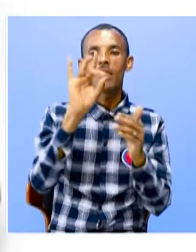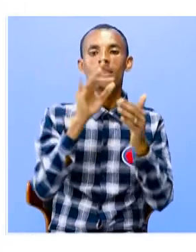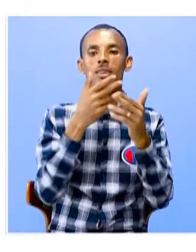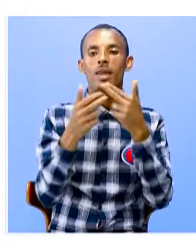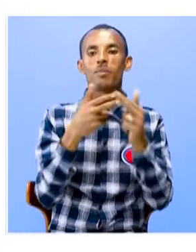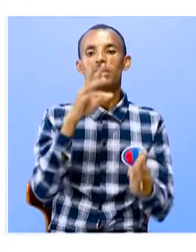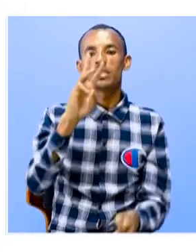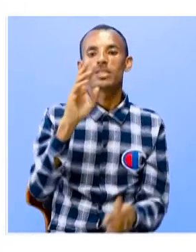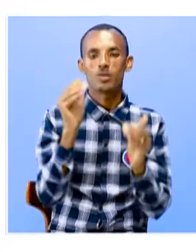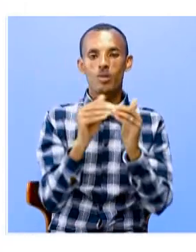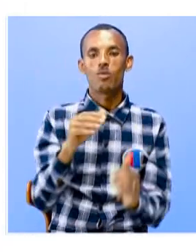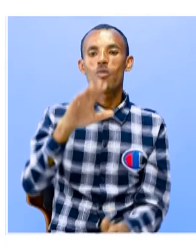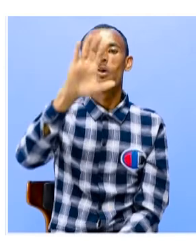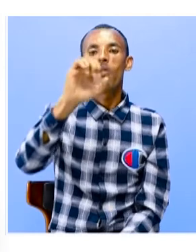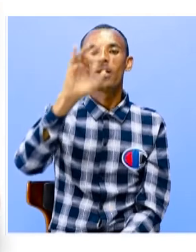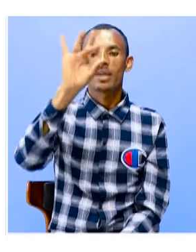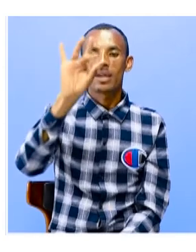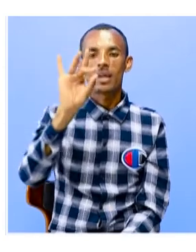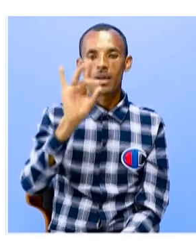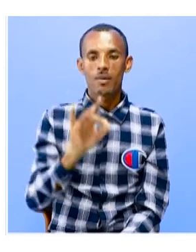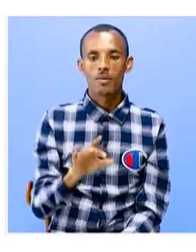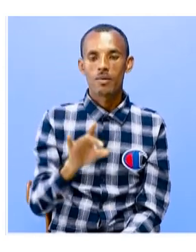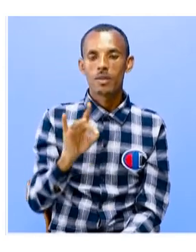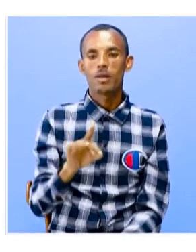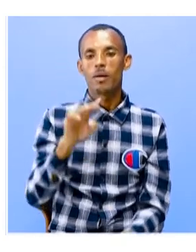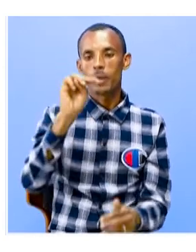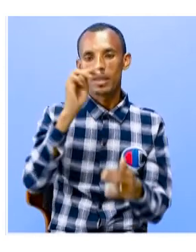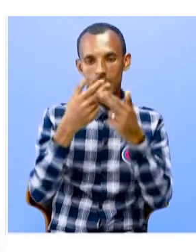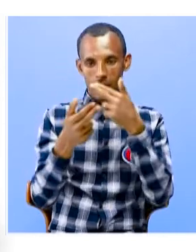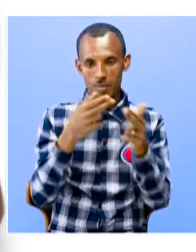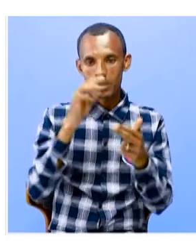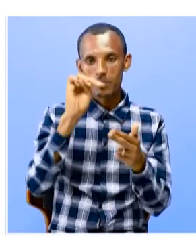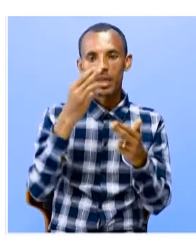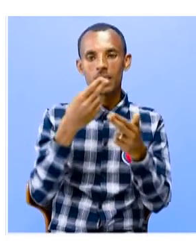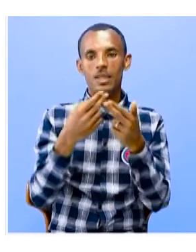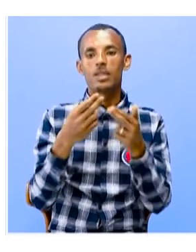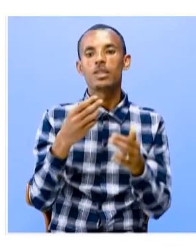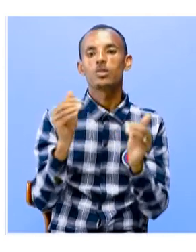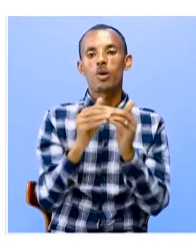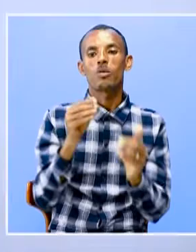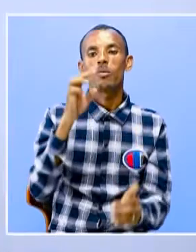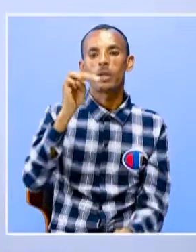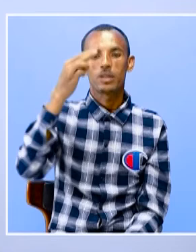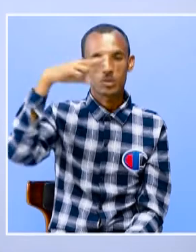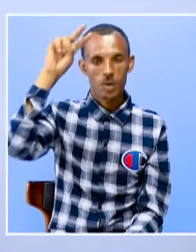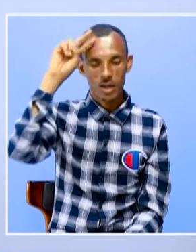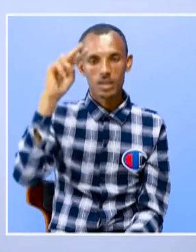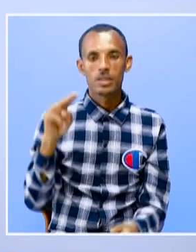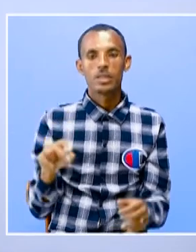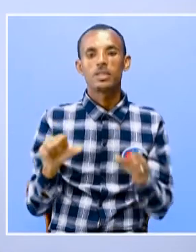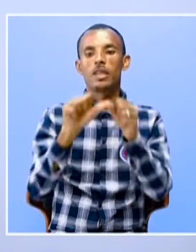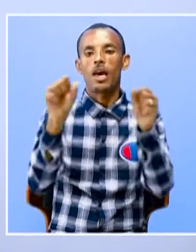is 48 meter times meter it is square meter. Therefore the area of